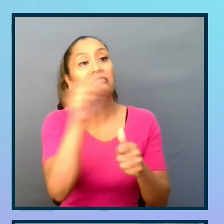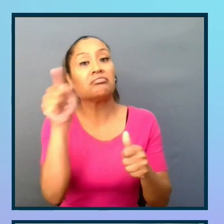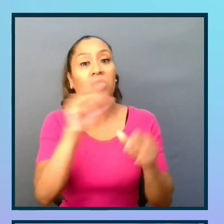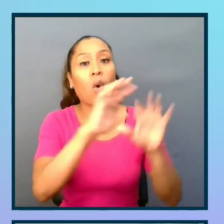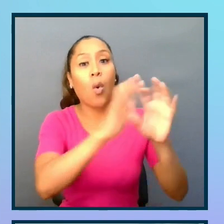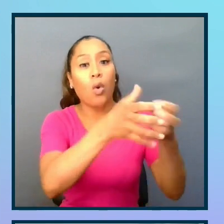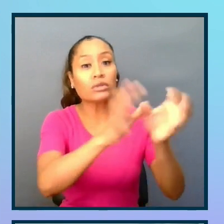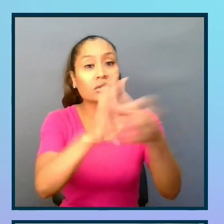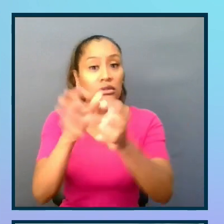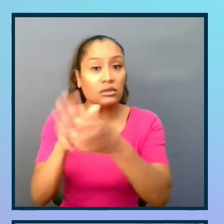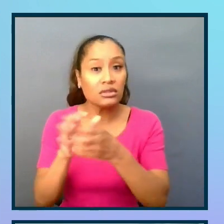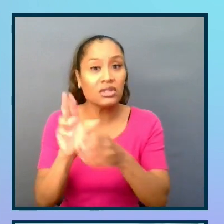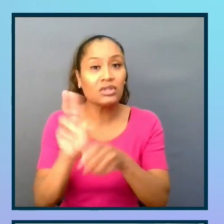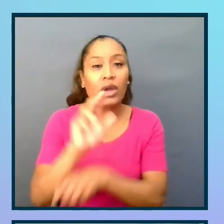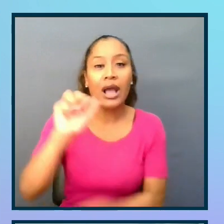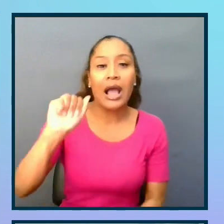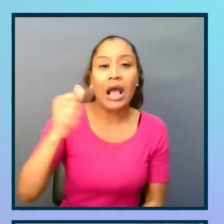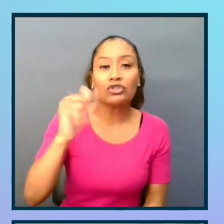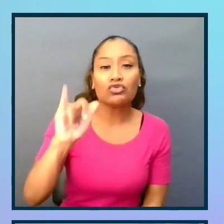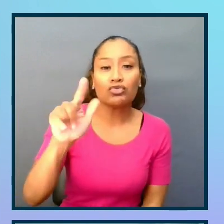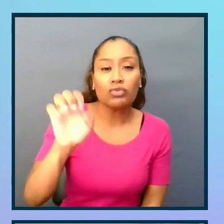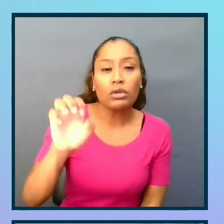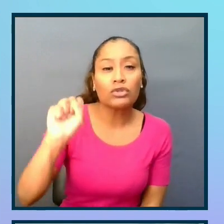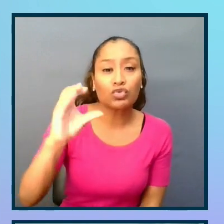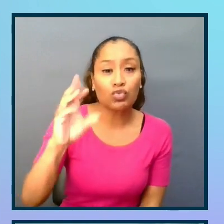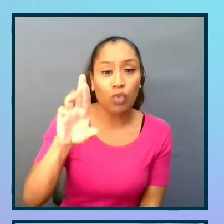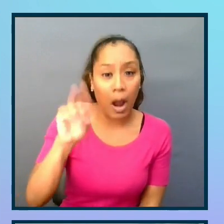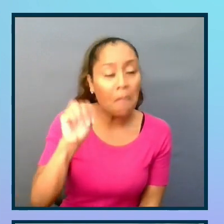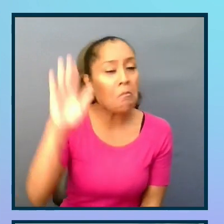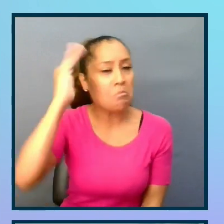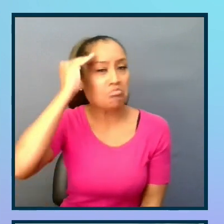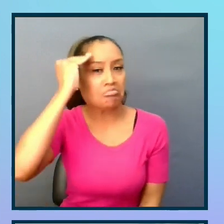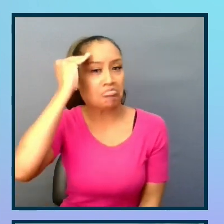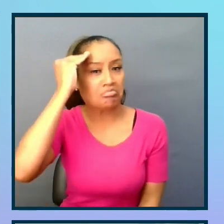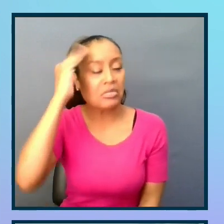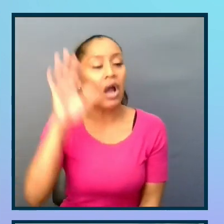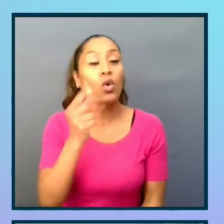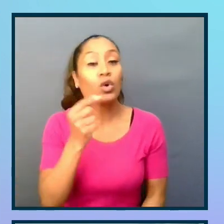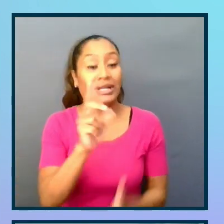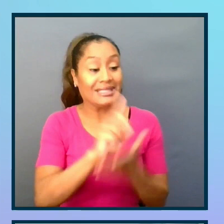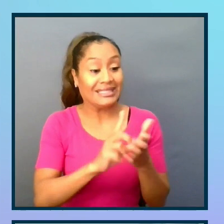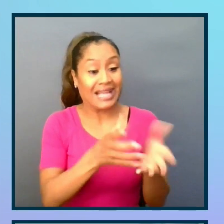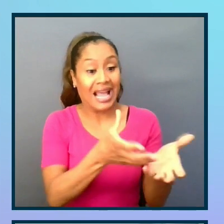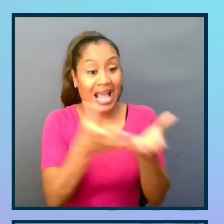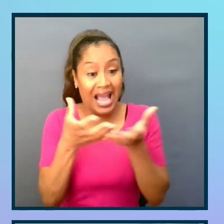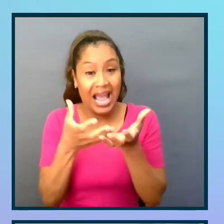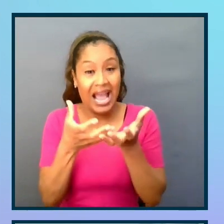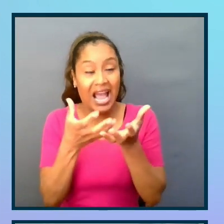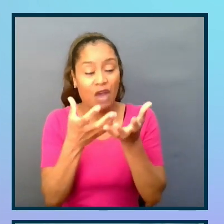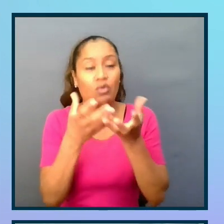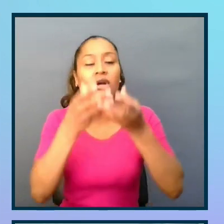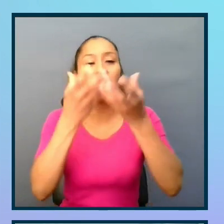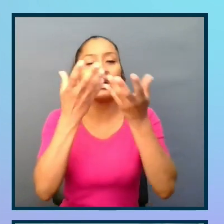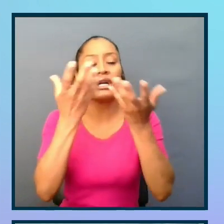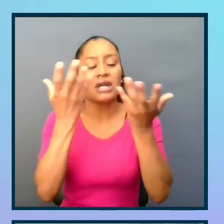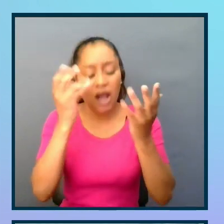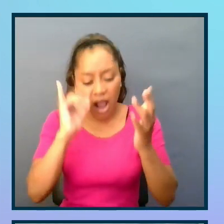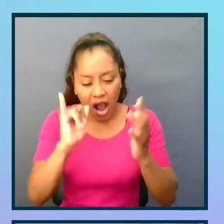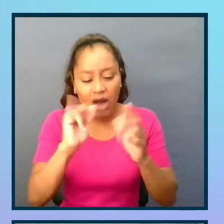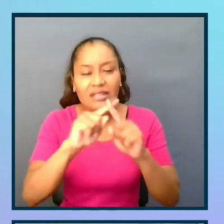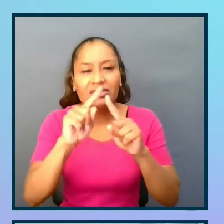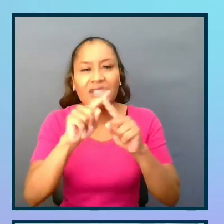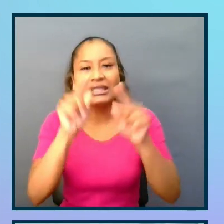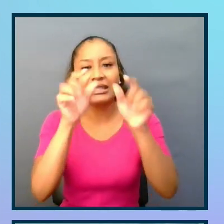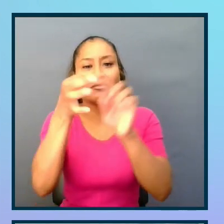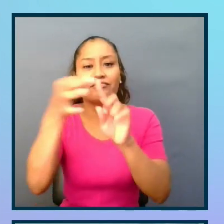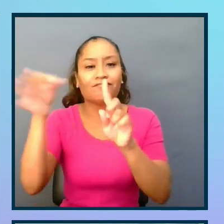use Agile Scrum would be familiar with. And that's when we take the design itself and we break it down into tickets and